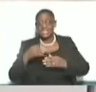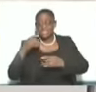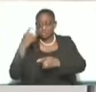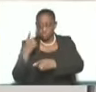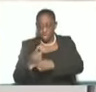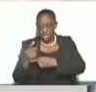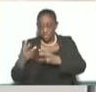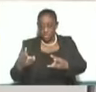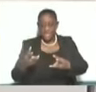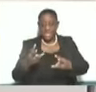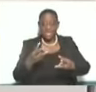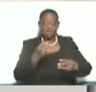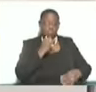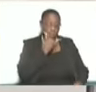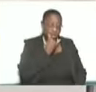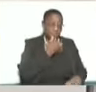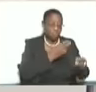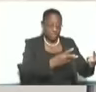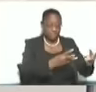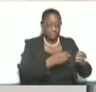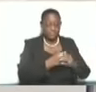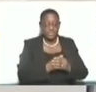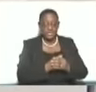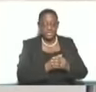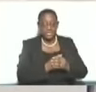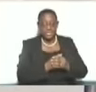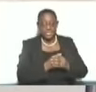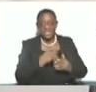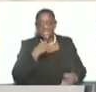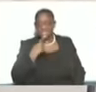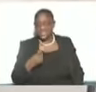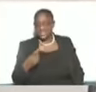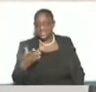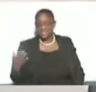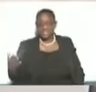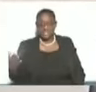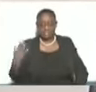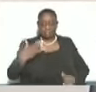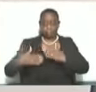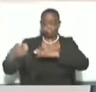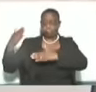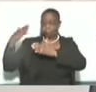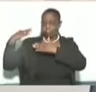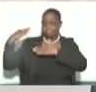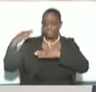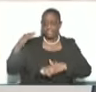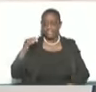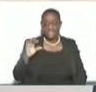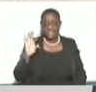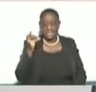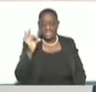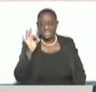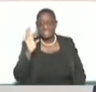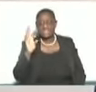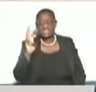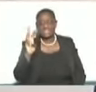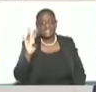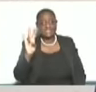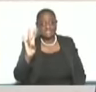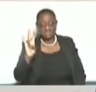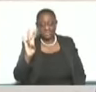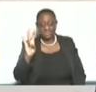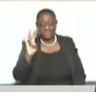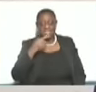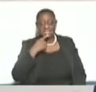a wrong way you do things. And so he lamented about some things way back in 1967. And I'm telling him,